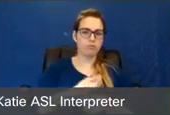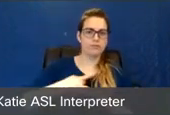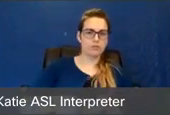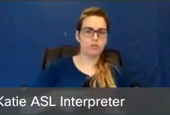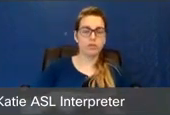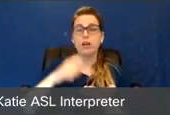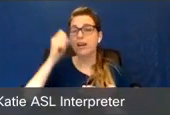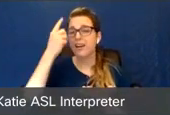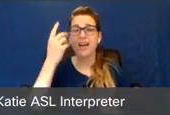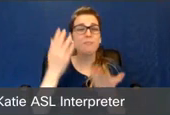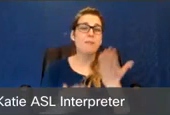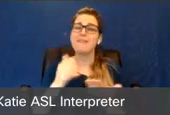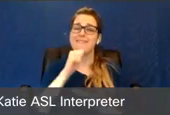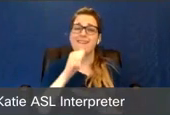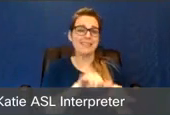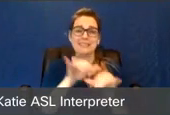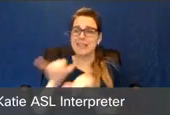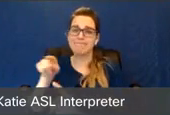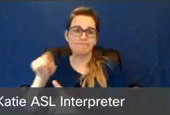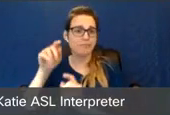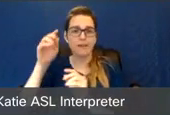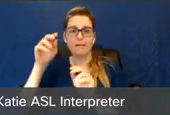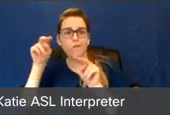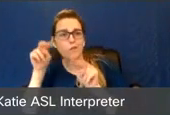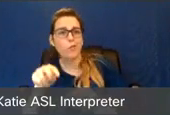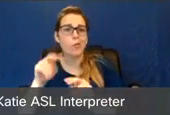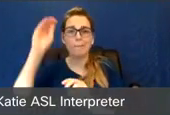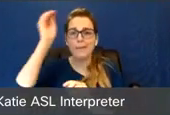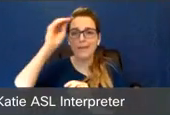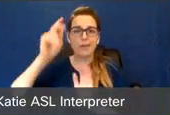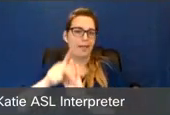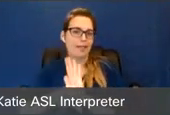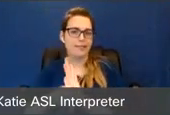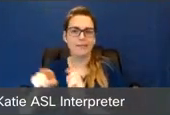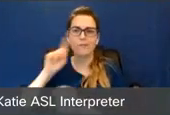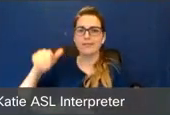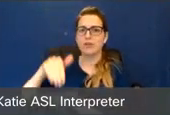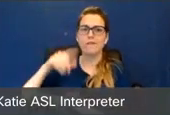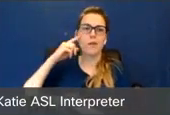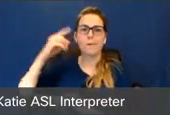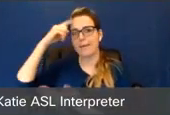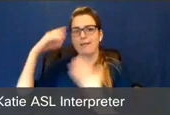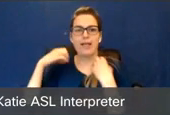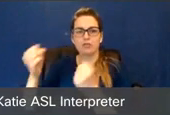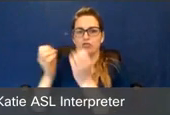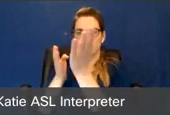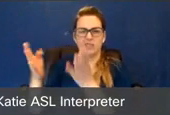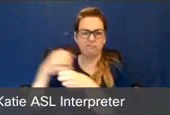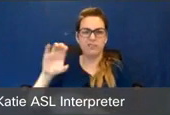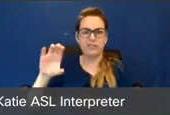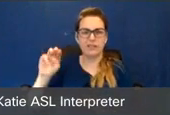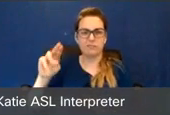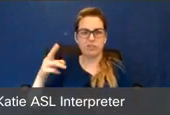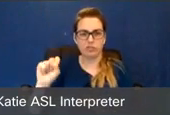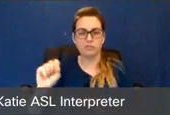not necessarily reflect the views, opinions, or policies of the Center for Mental Health Services, the Center for